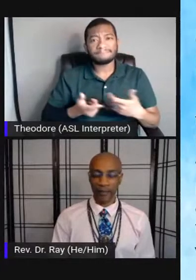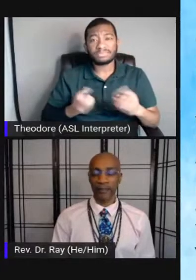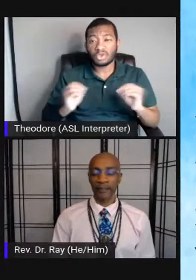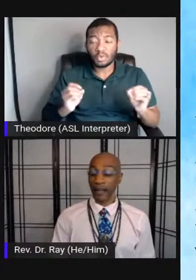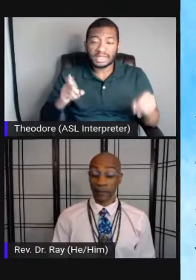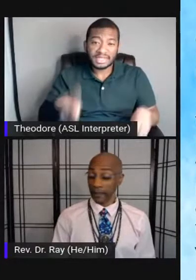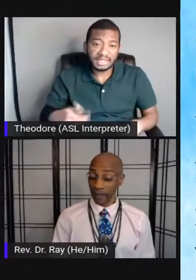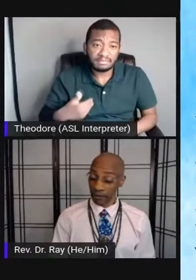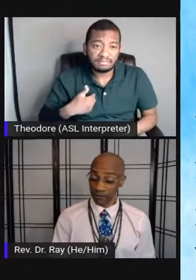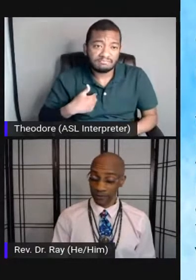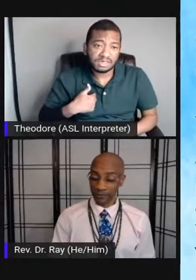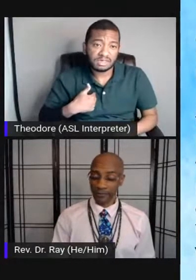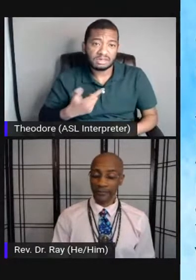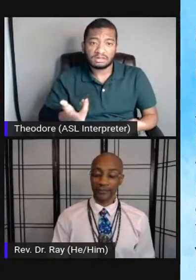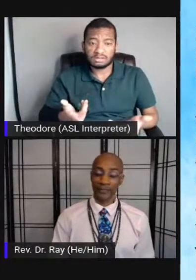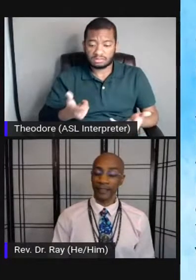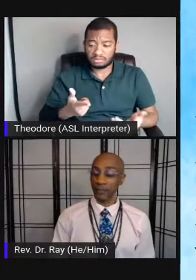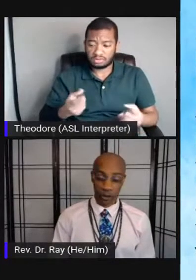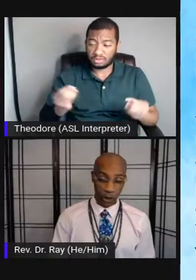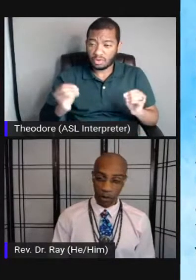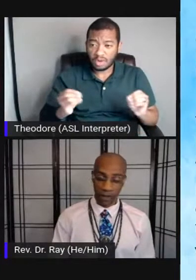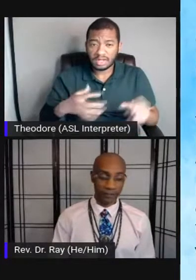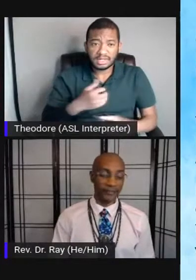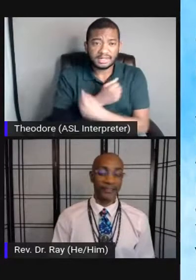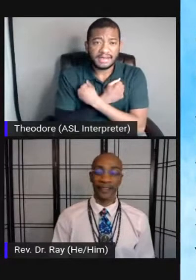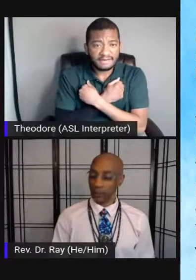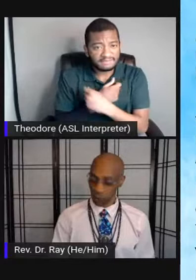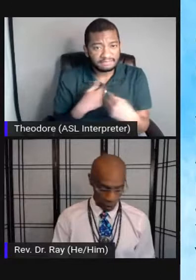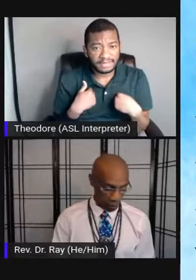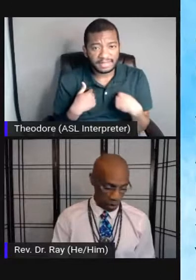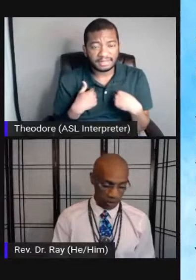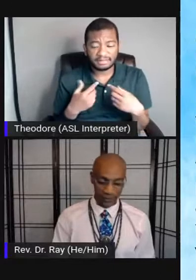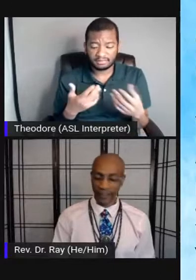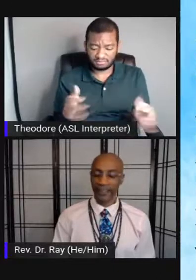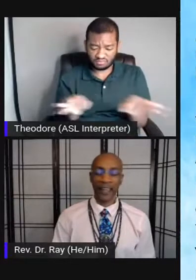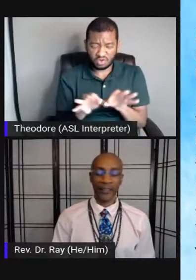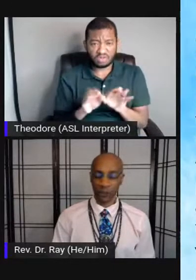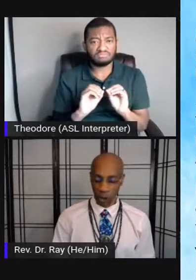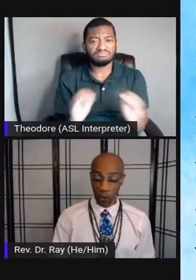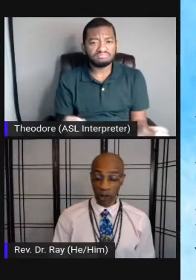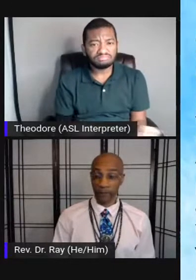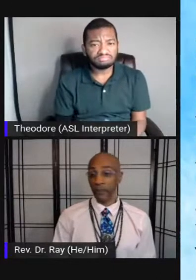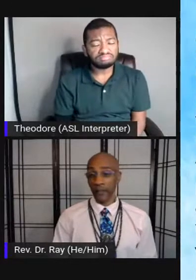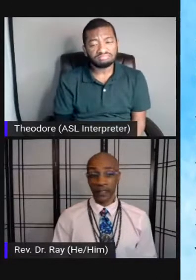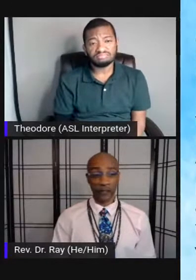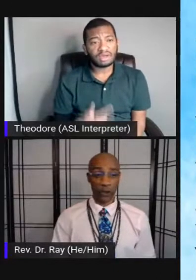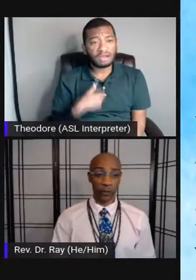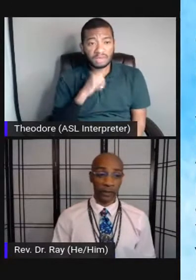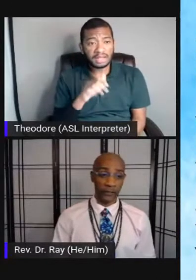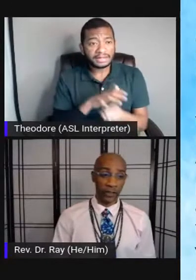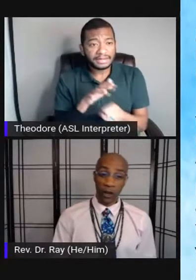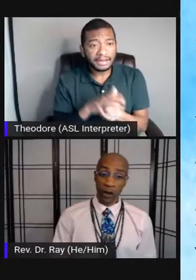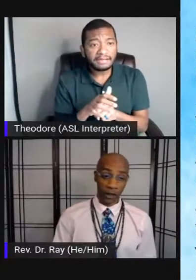anything, I am not enough, and so on, and so on, and so on. And these